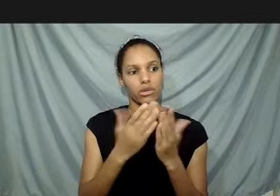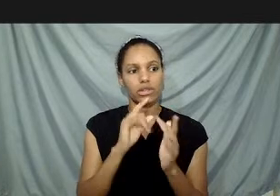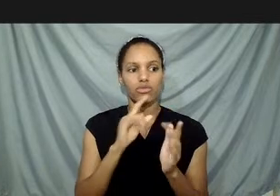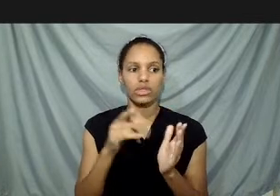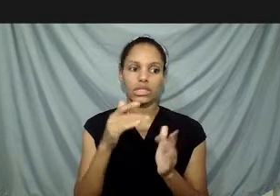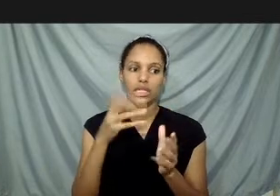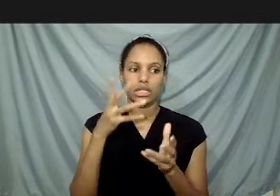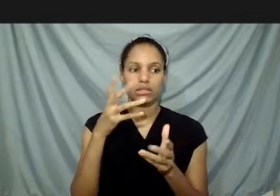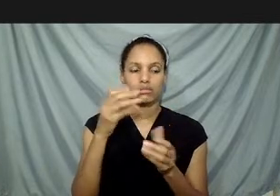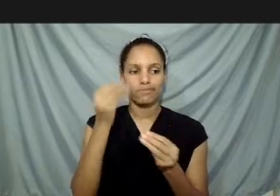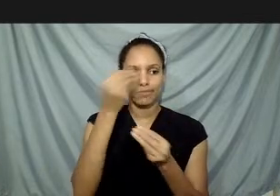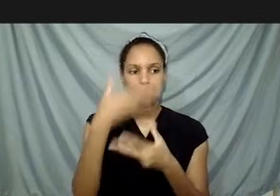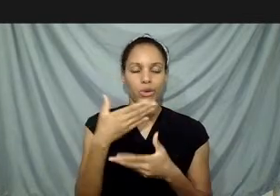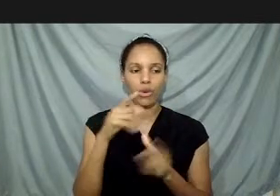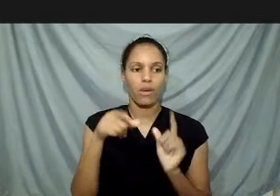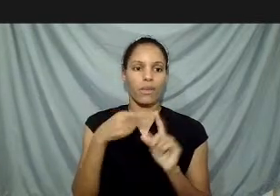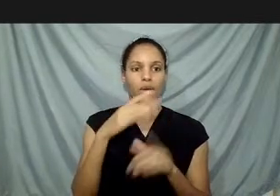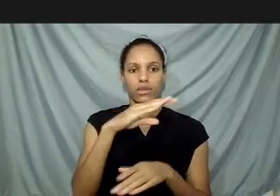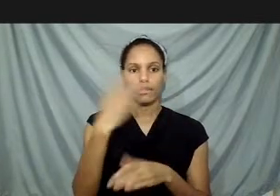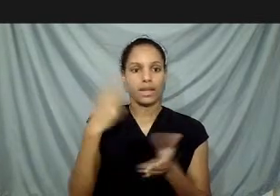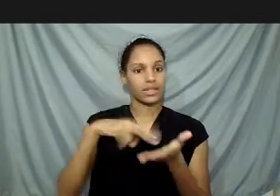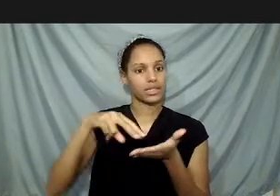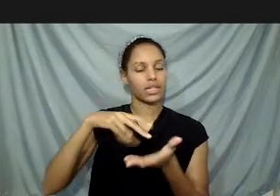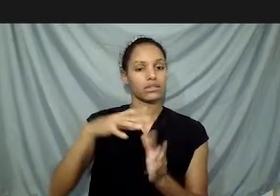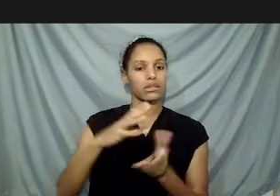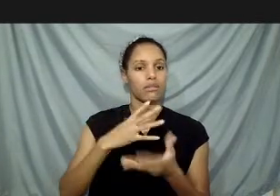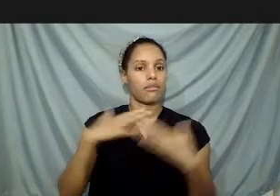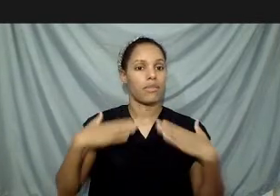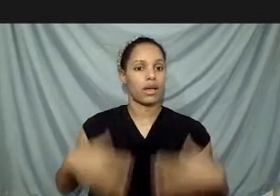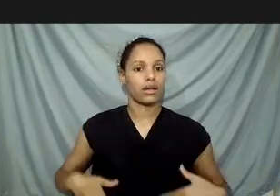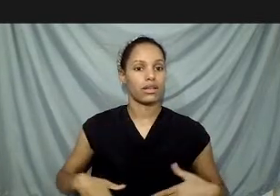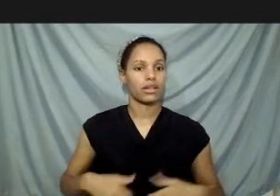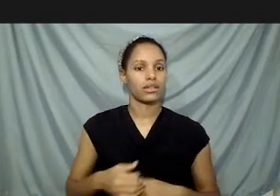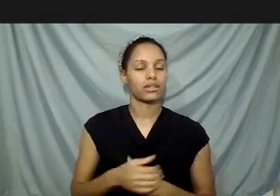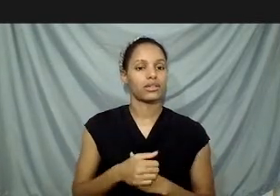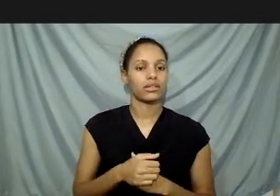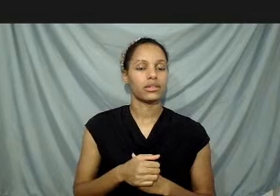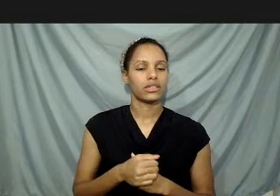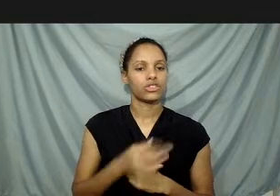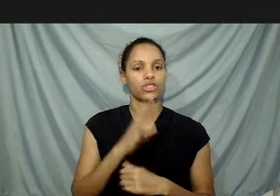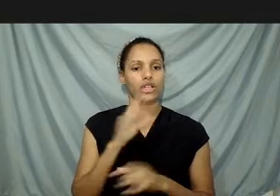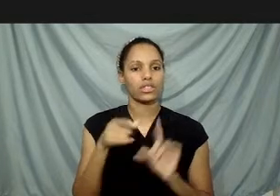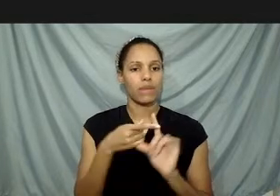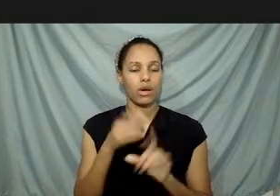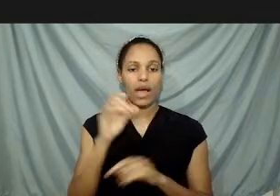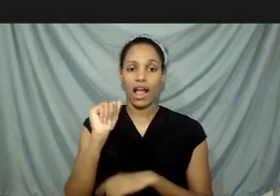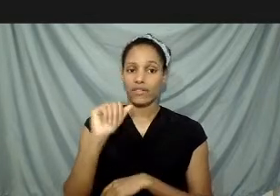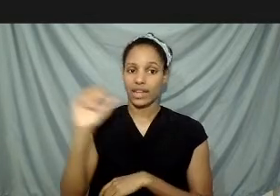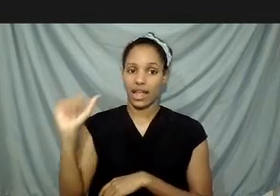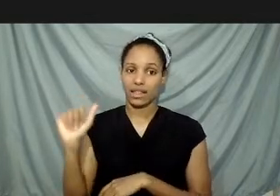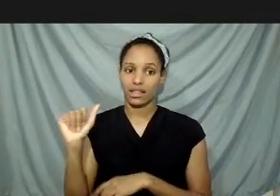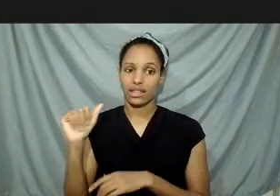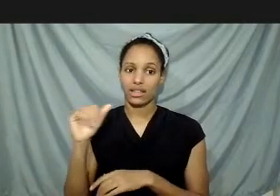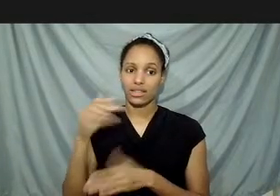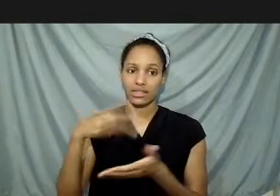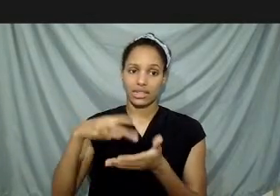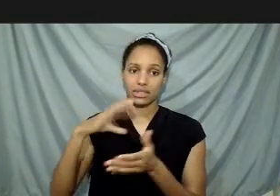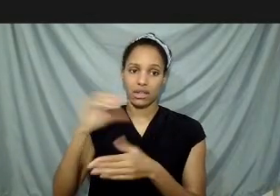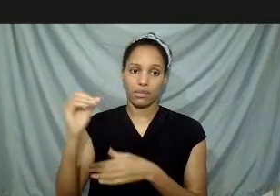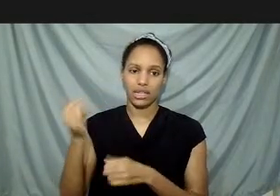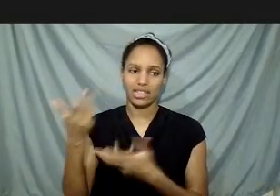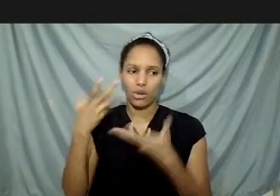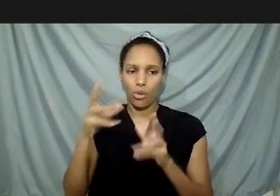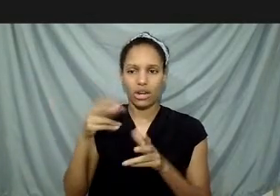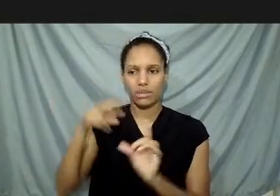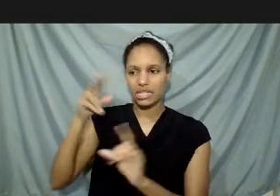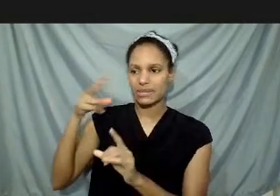is, there's a passage where she talked about Alvin Ailey saying that he didn't want to be looked at as a Black